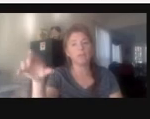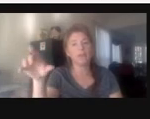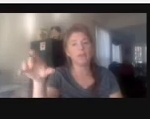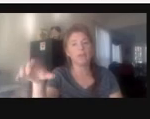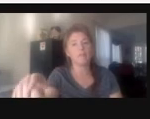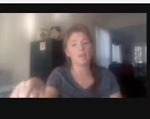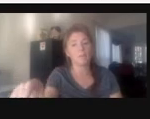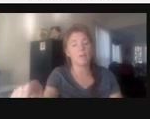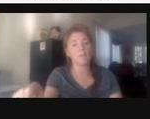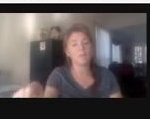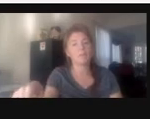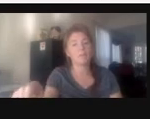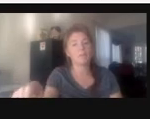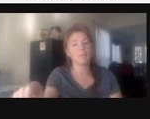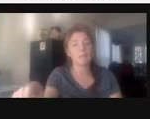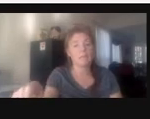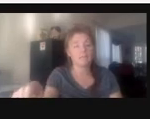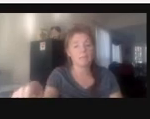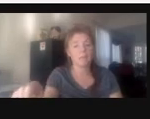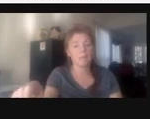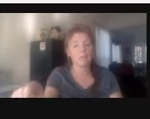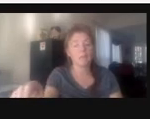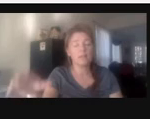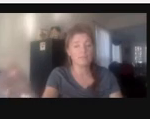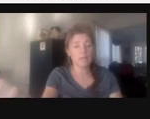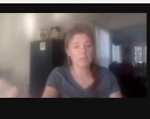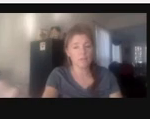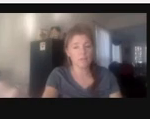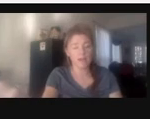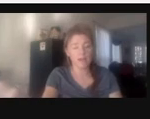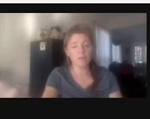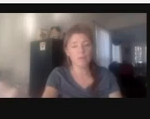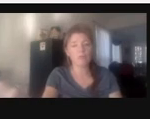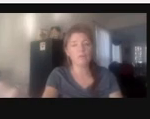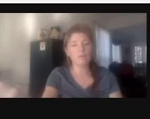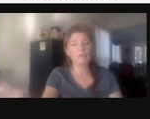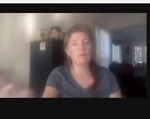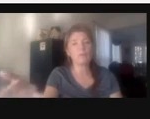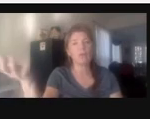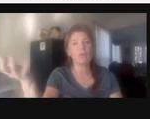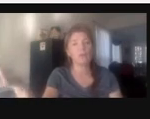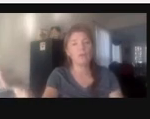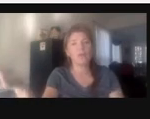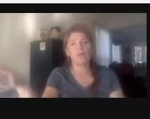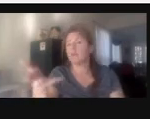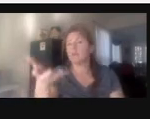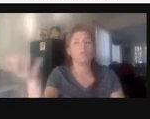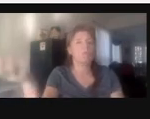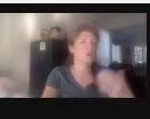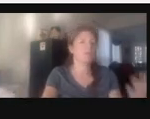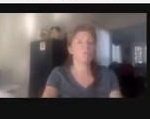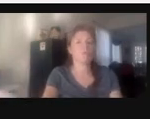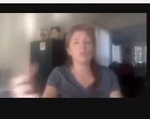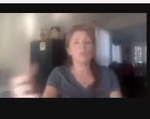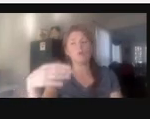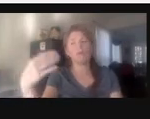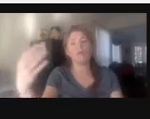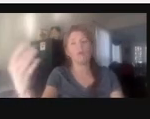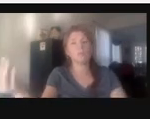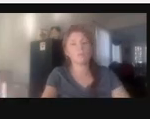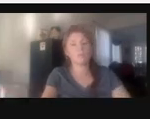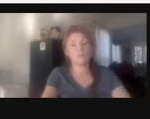there will be an evaluation. Please complete it. We love to hear feedback from all of you so we know what it is you're